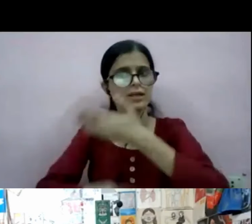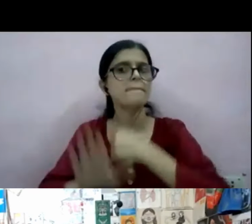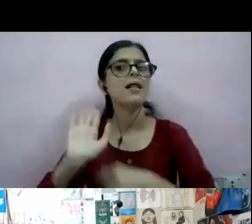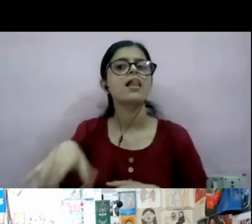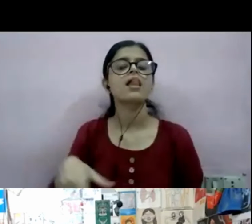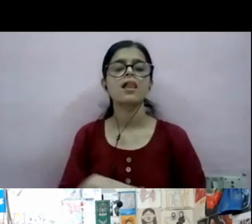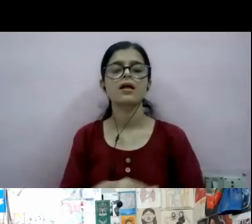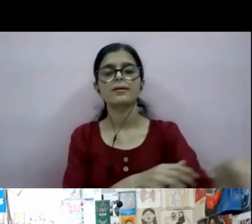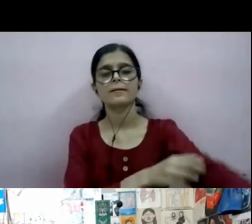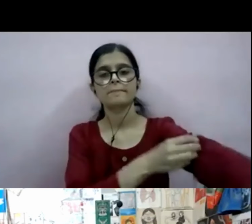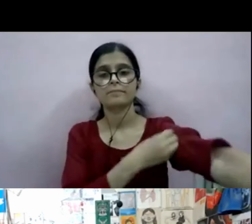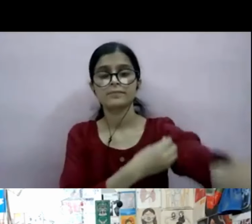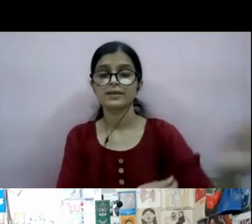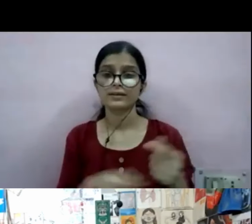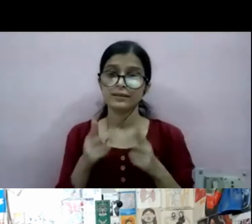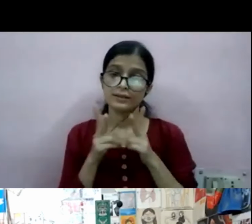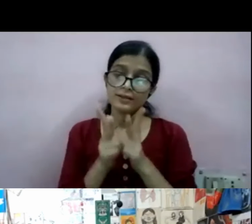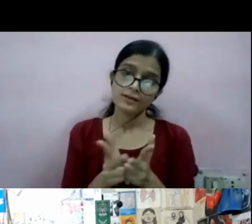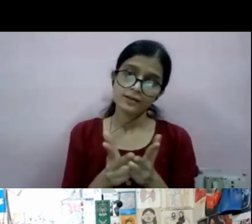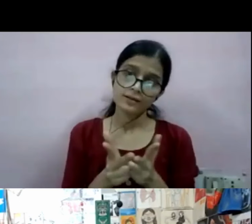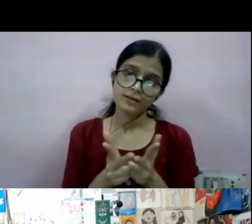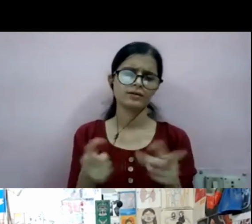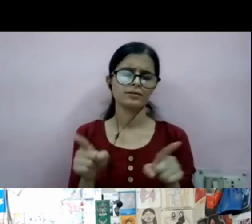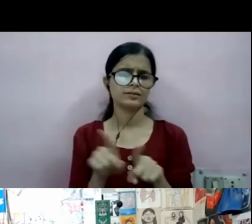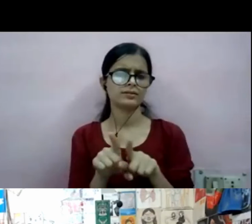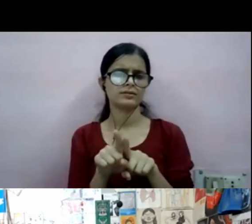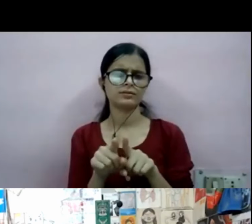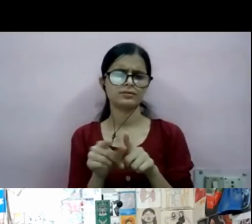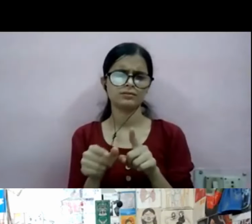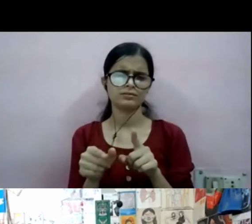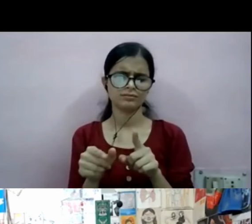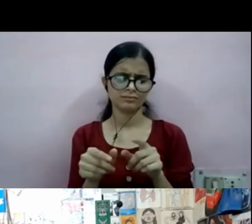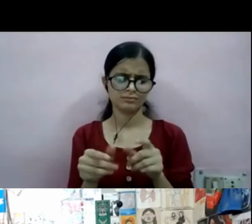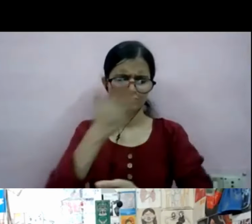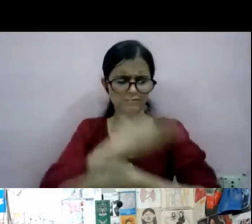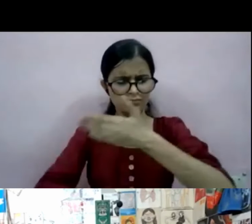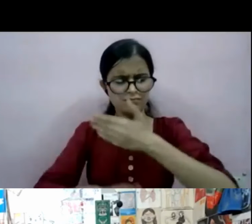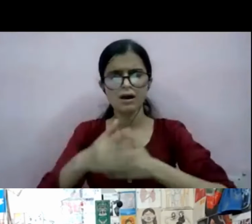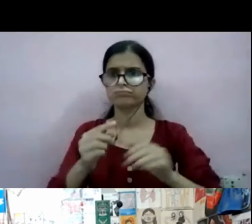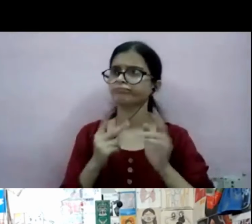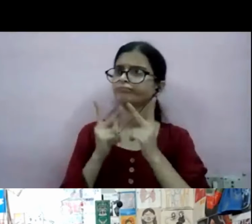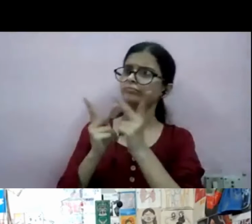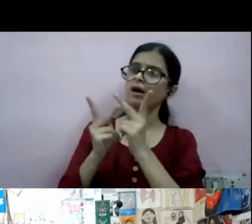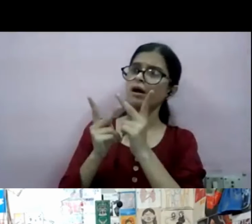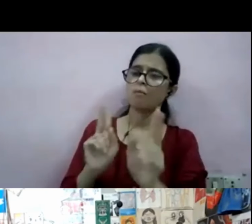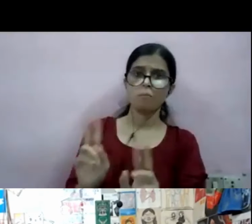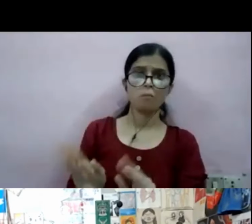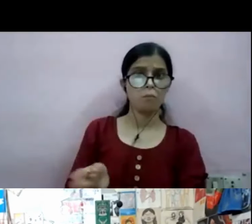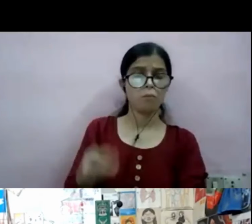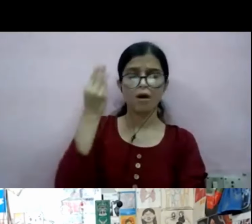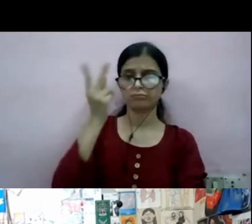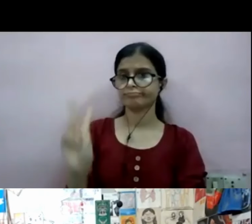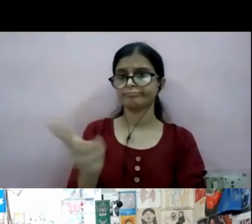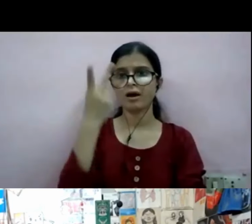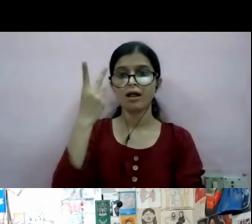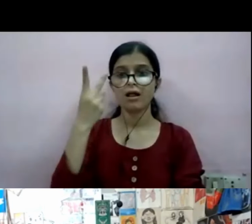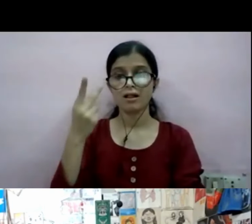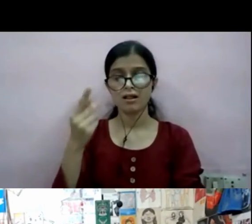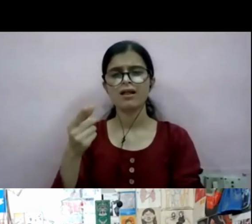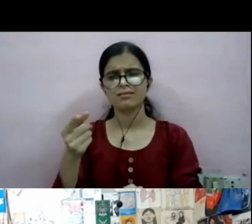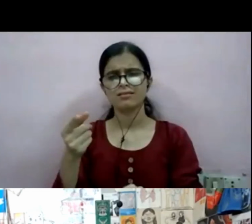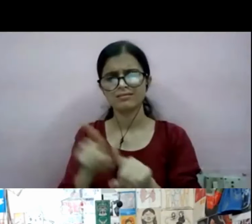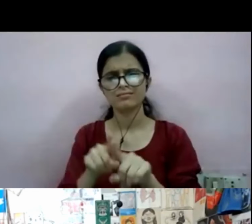later comes along and says is a way to make disability hyper visible. Okay? Even Dr. Anita Ghai writes about